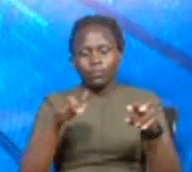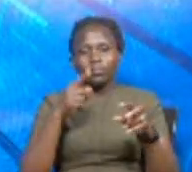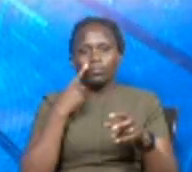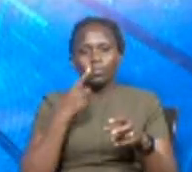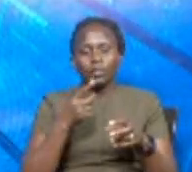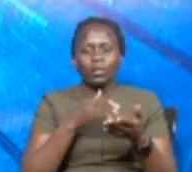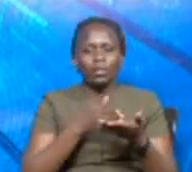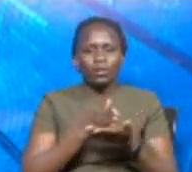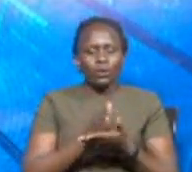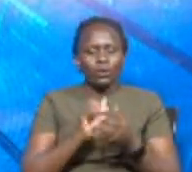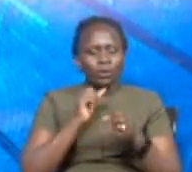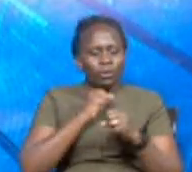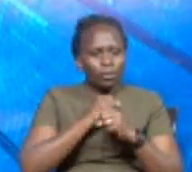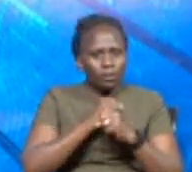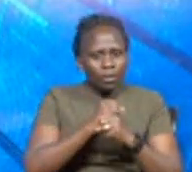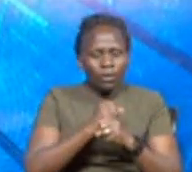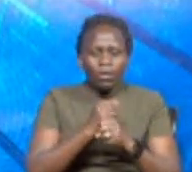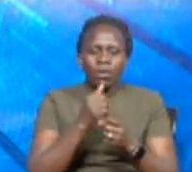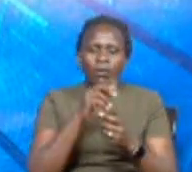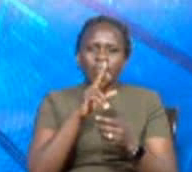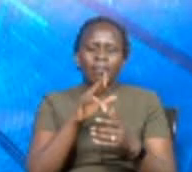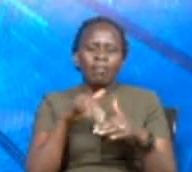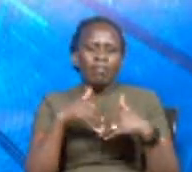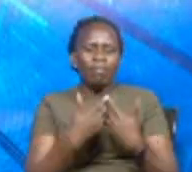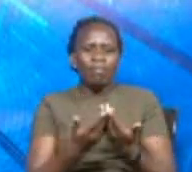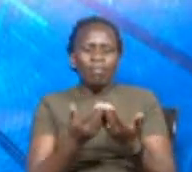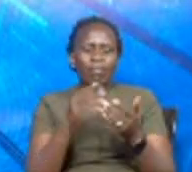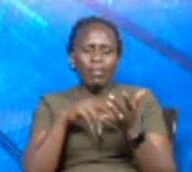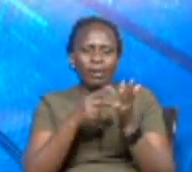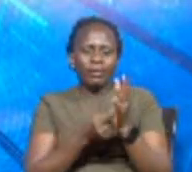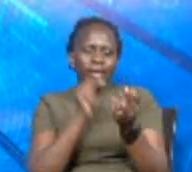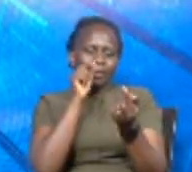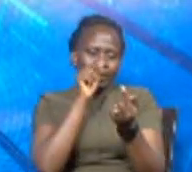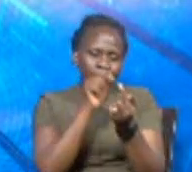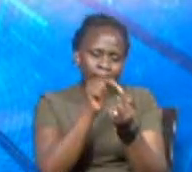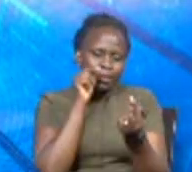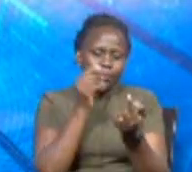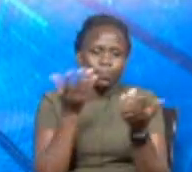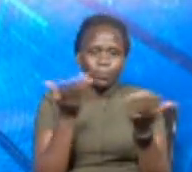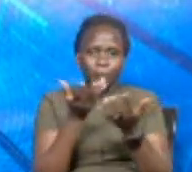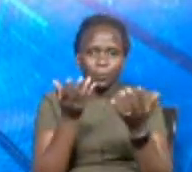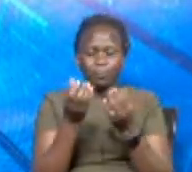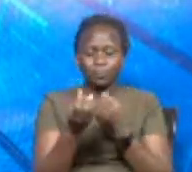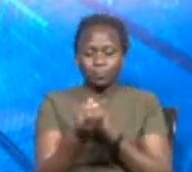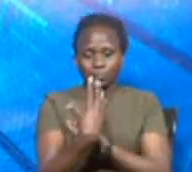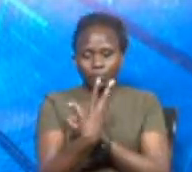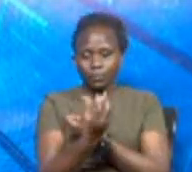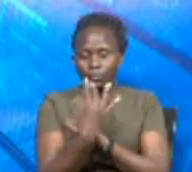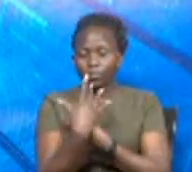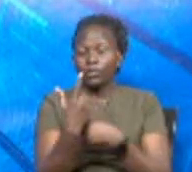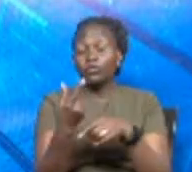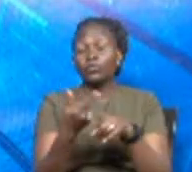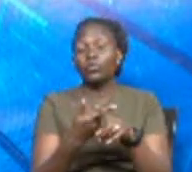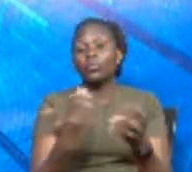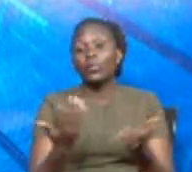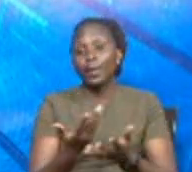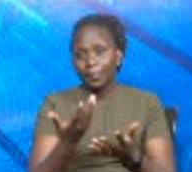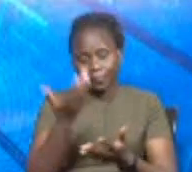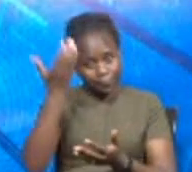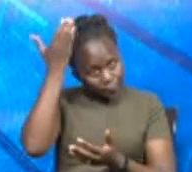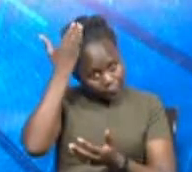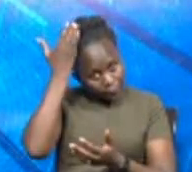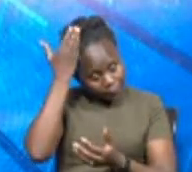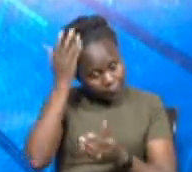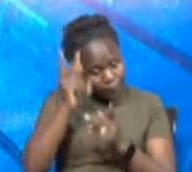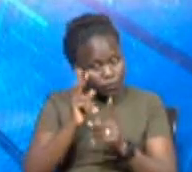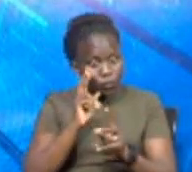treatment. So we test these individuals, we advise the clinicians who can then eventually